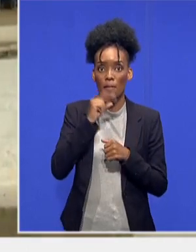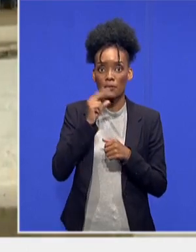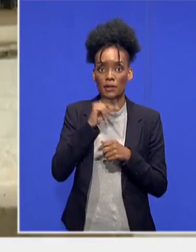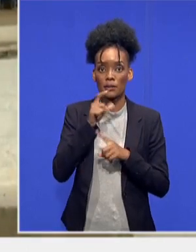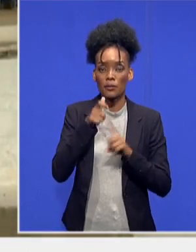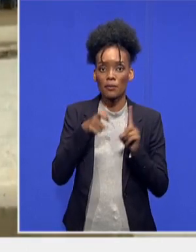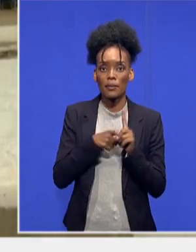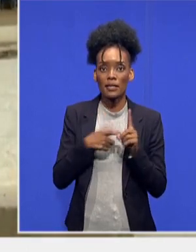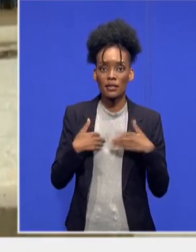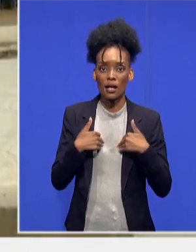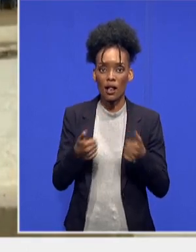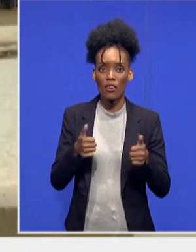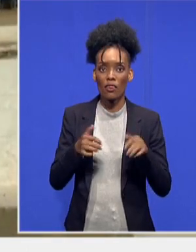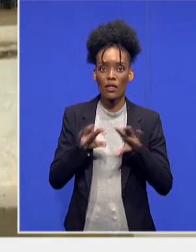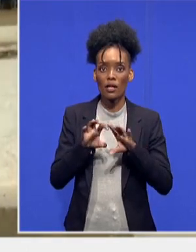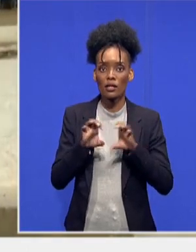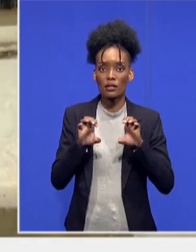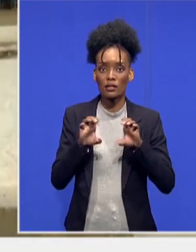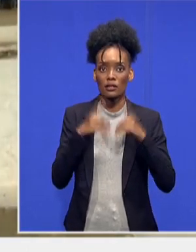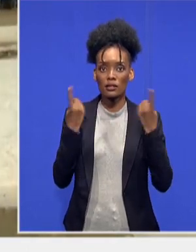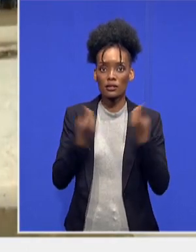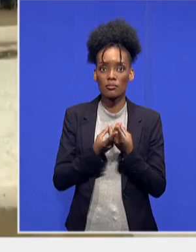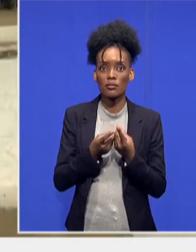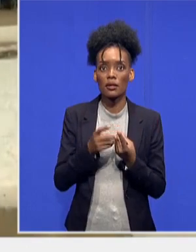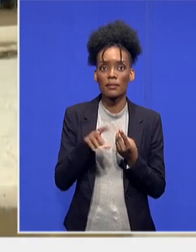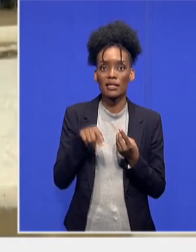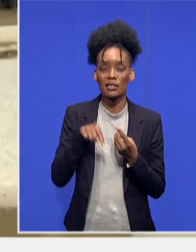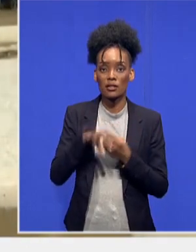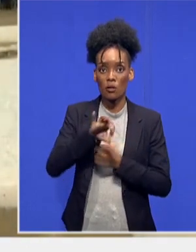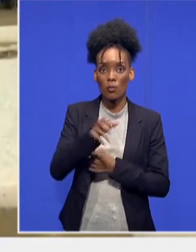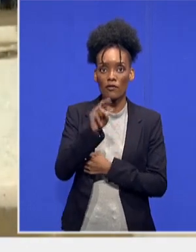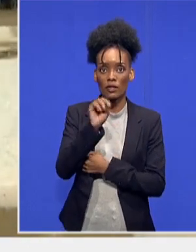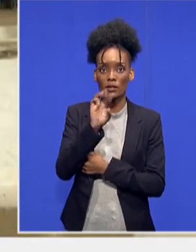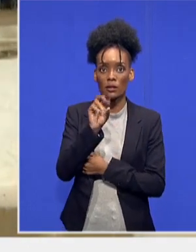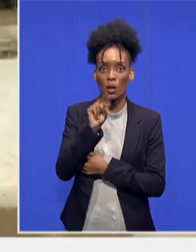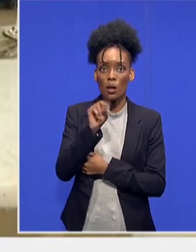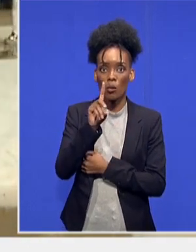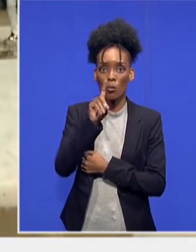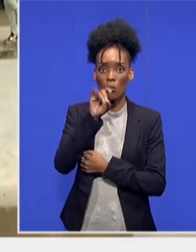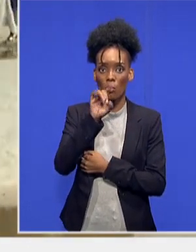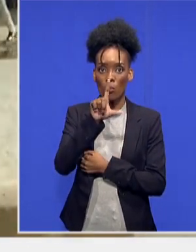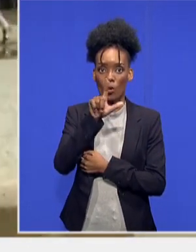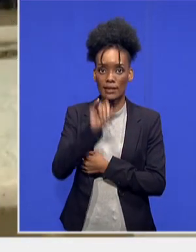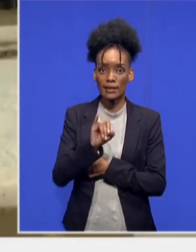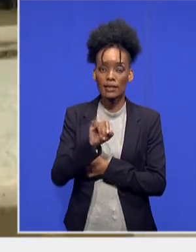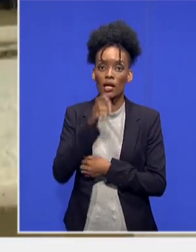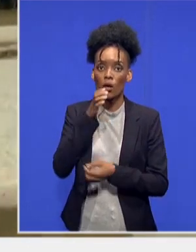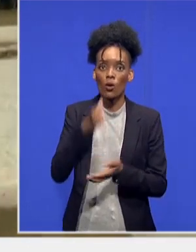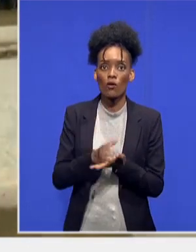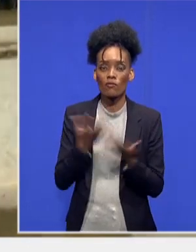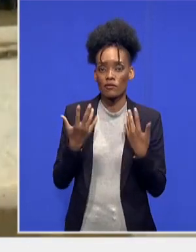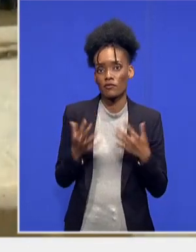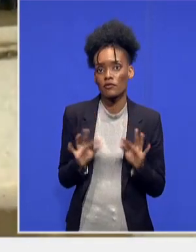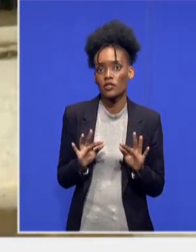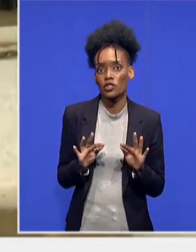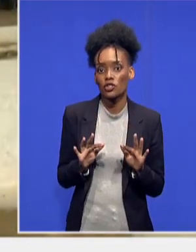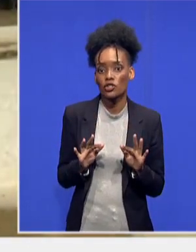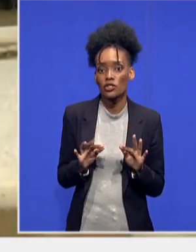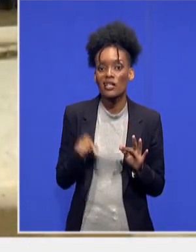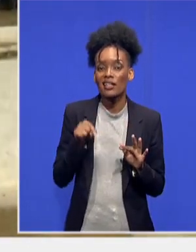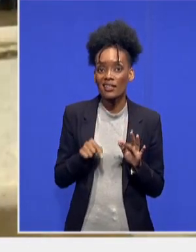health department in the province, Aphumelele Mdlalane, has also indicated, or rather confirmed to us, that it is a